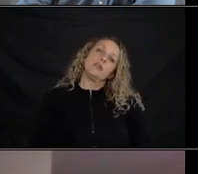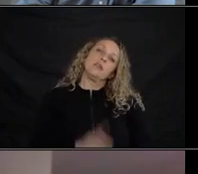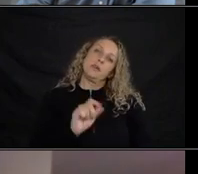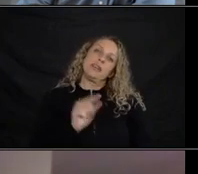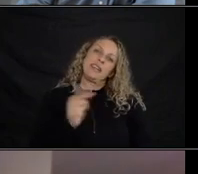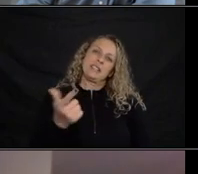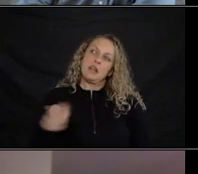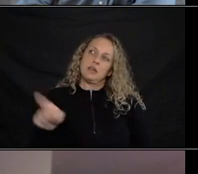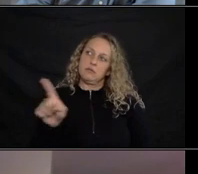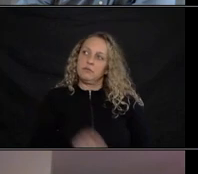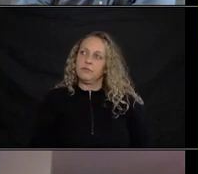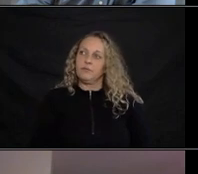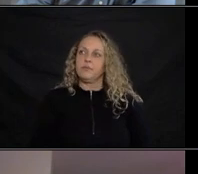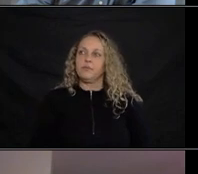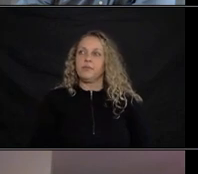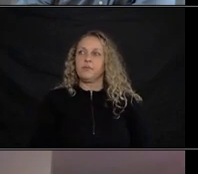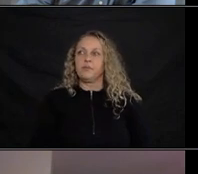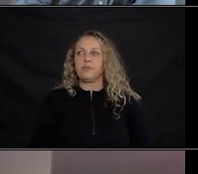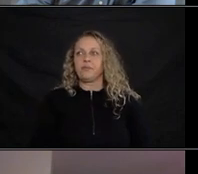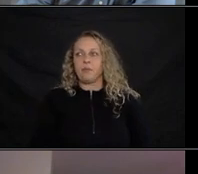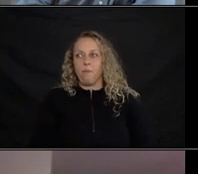John.